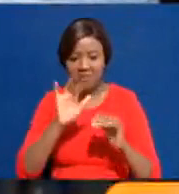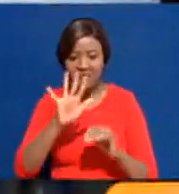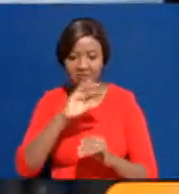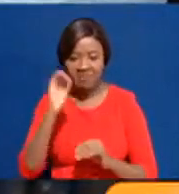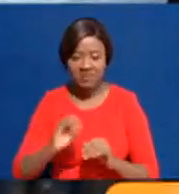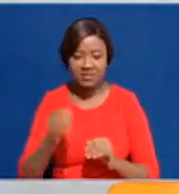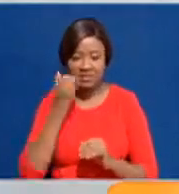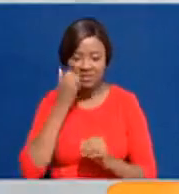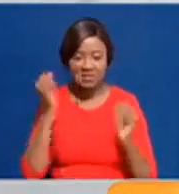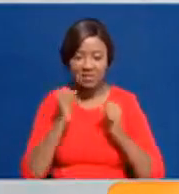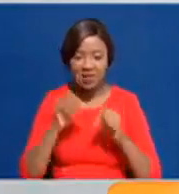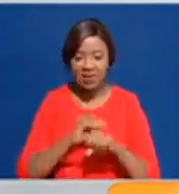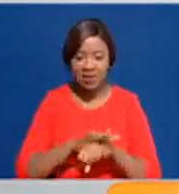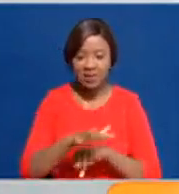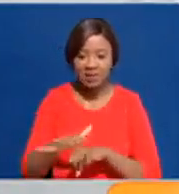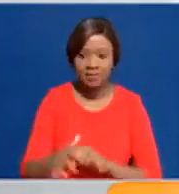last 5 years.